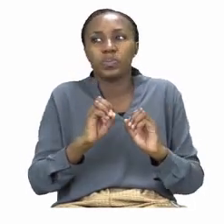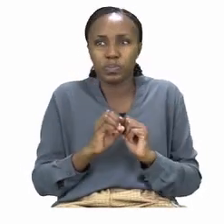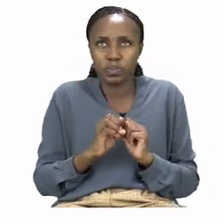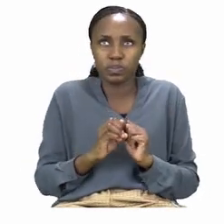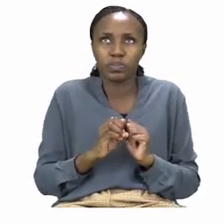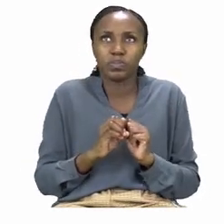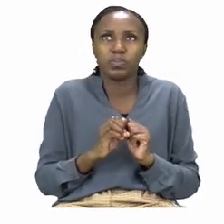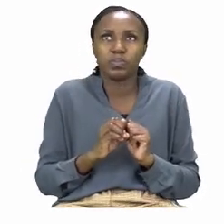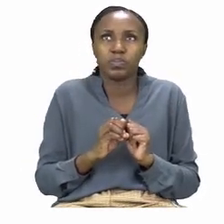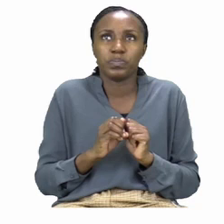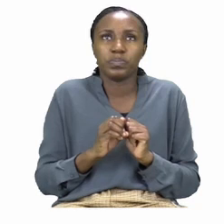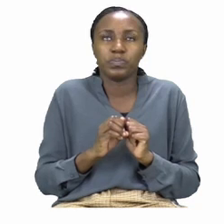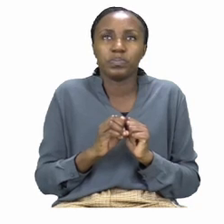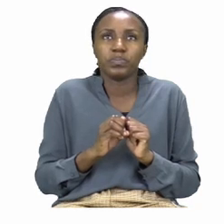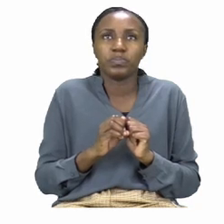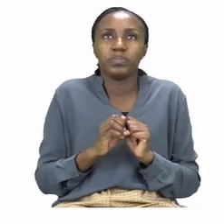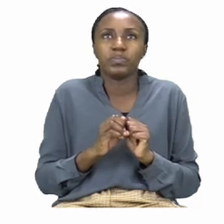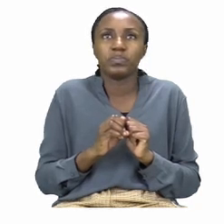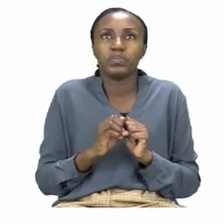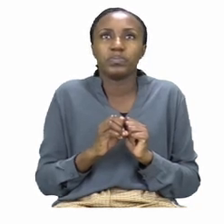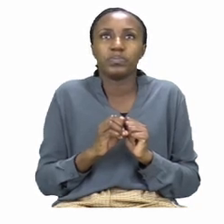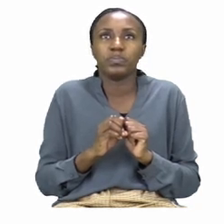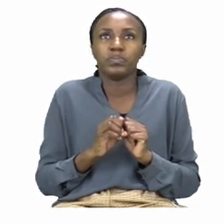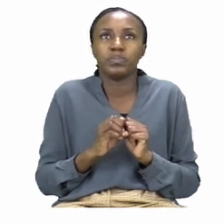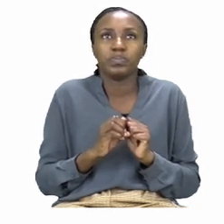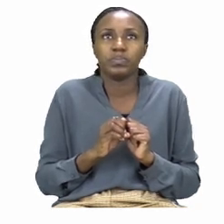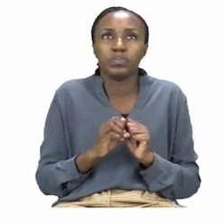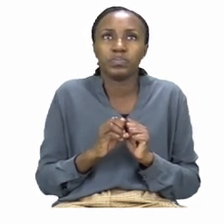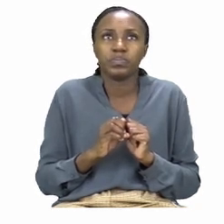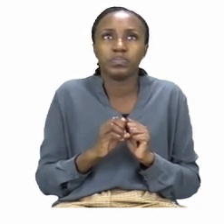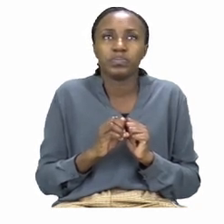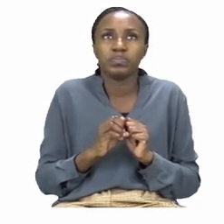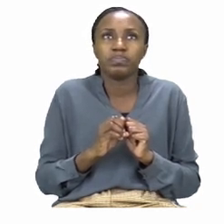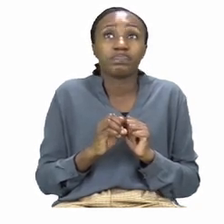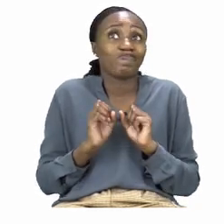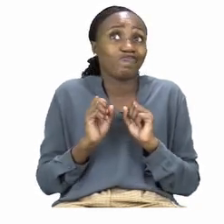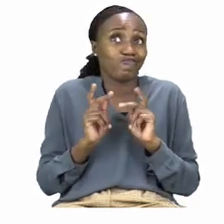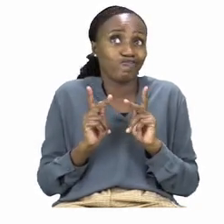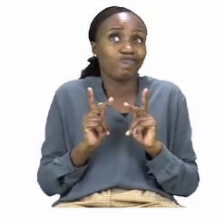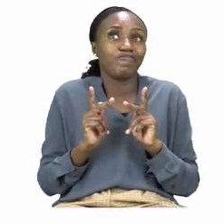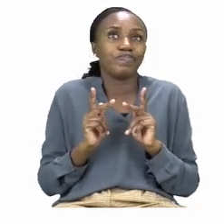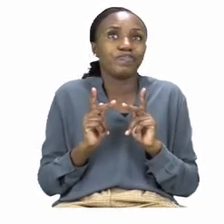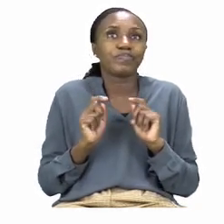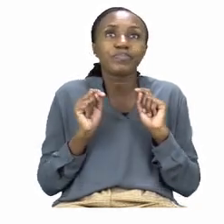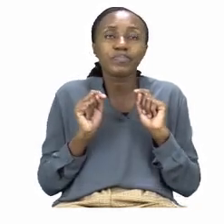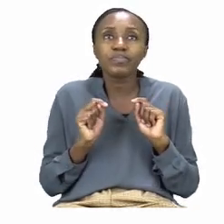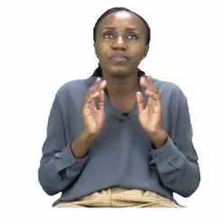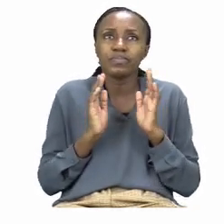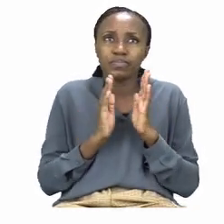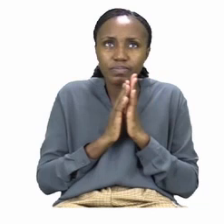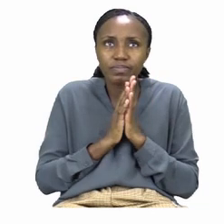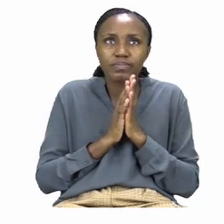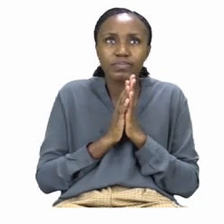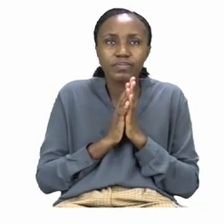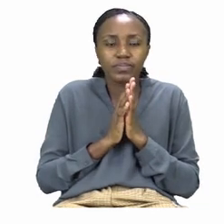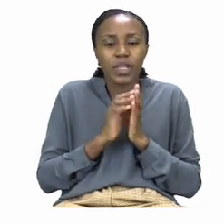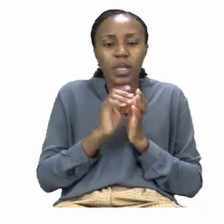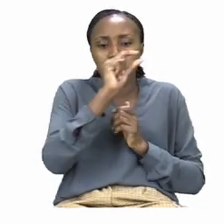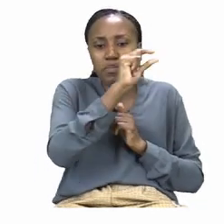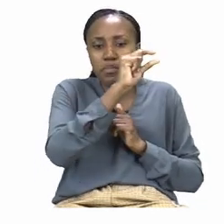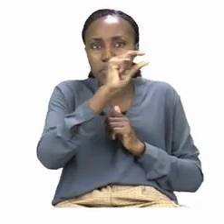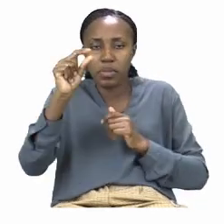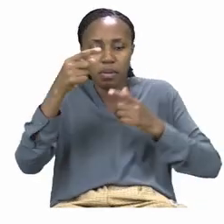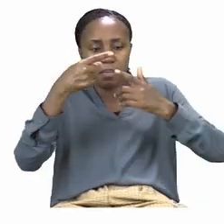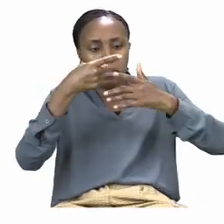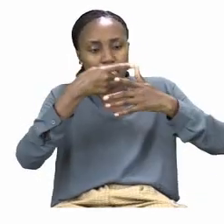girls, they read a book. All right, now you have to go ahead and do the